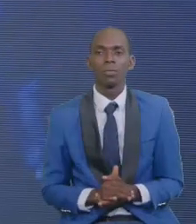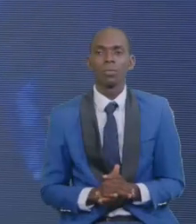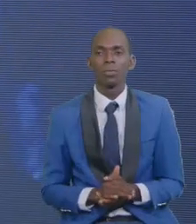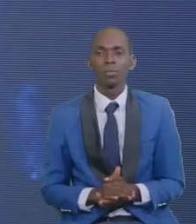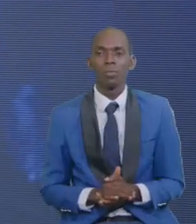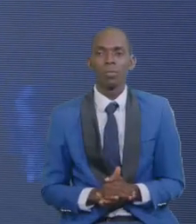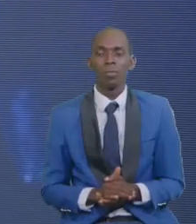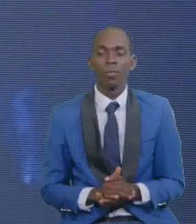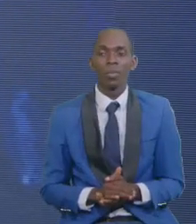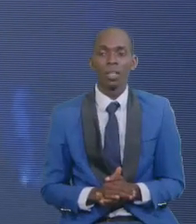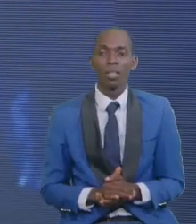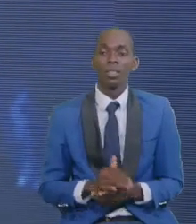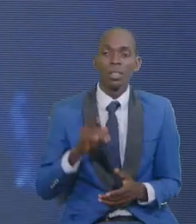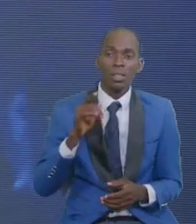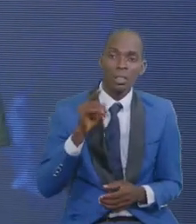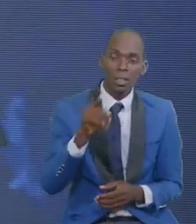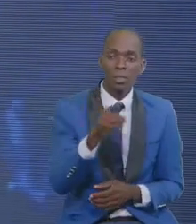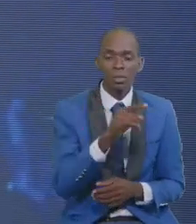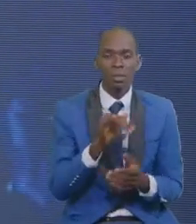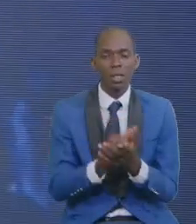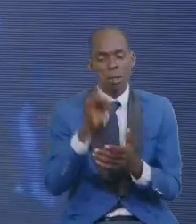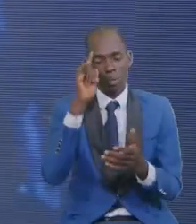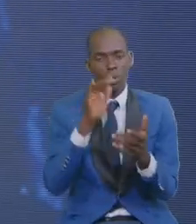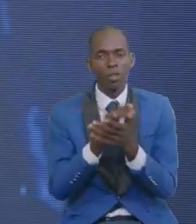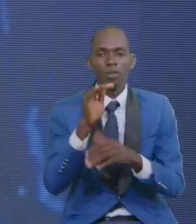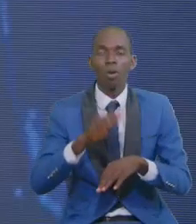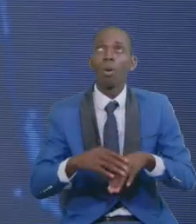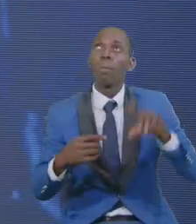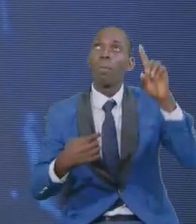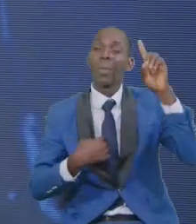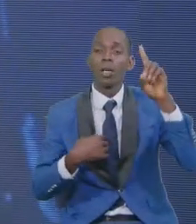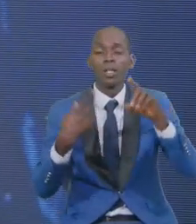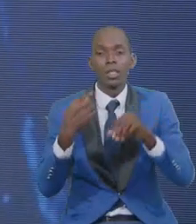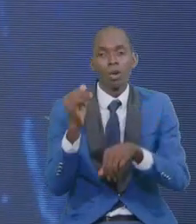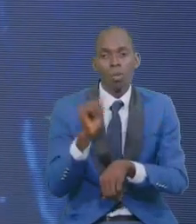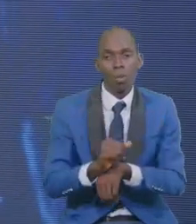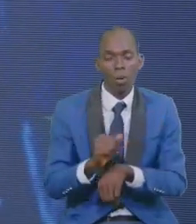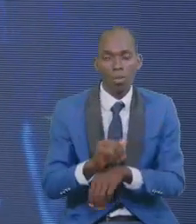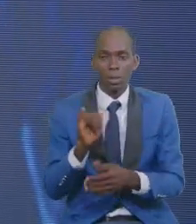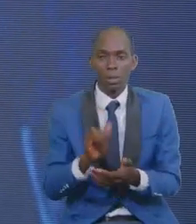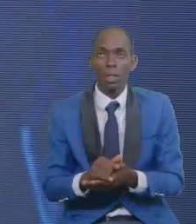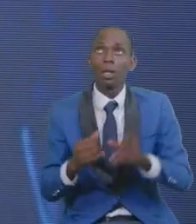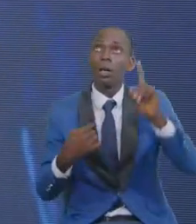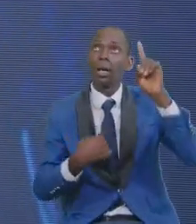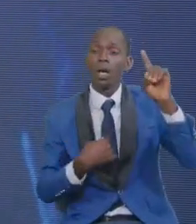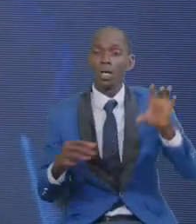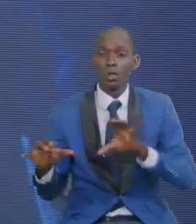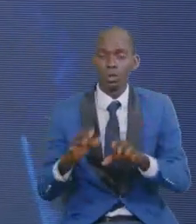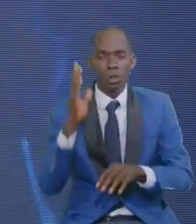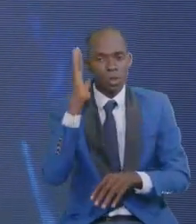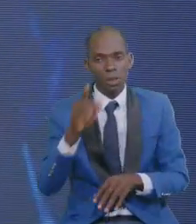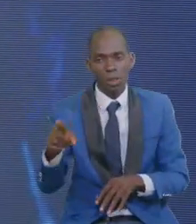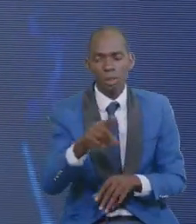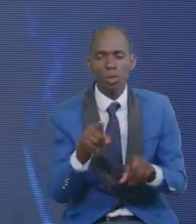He that believeth on me, the works that I do shall he also